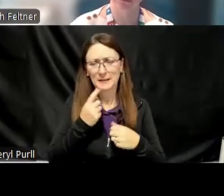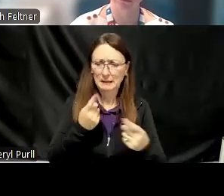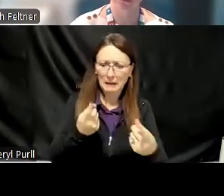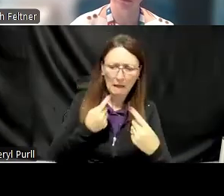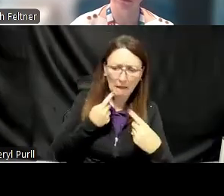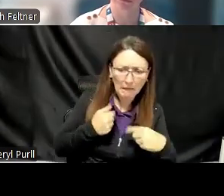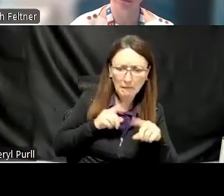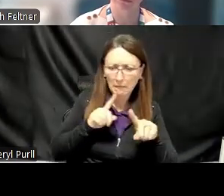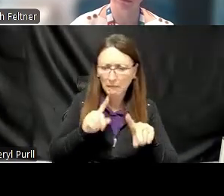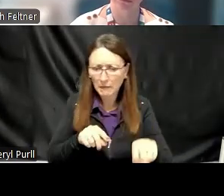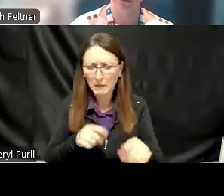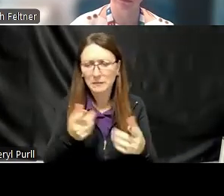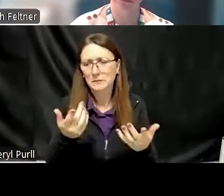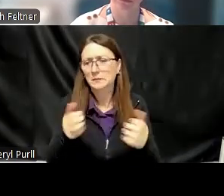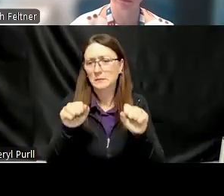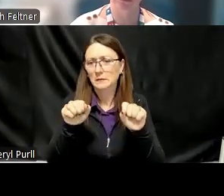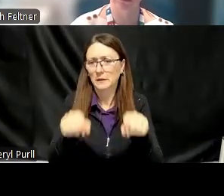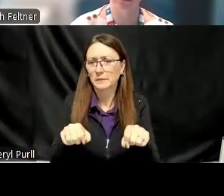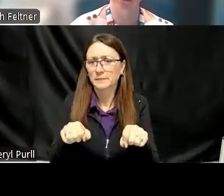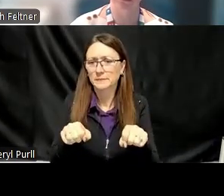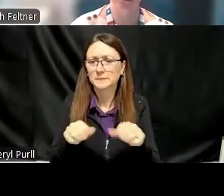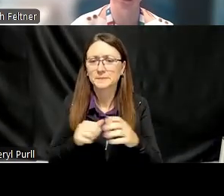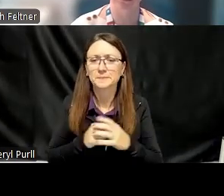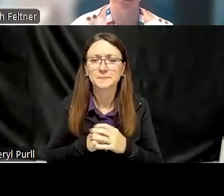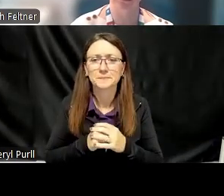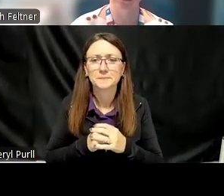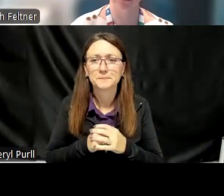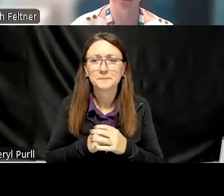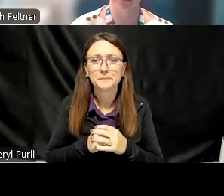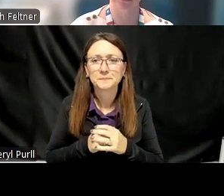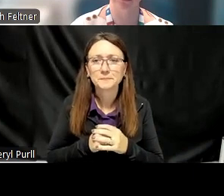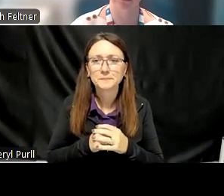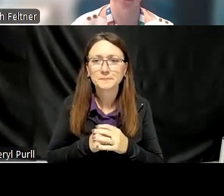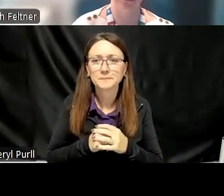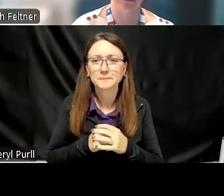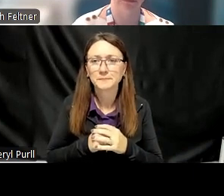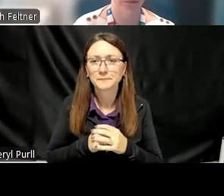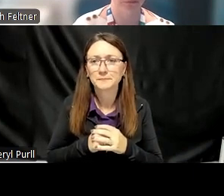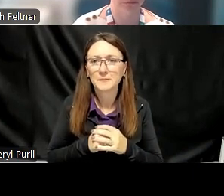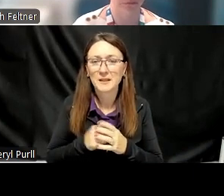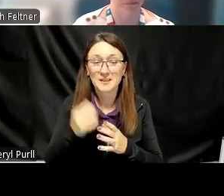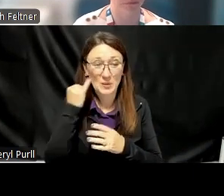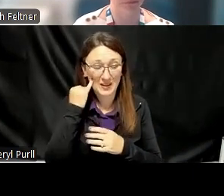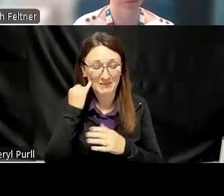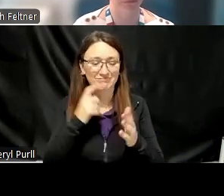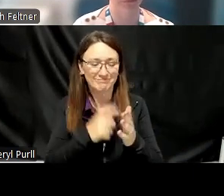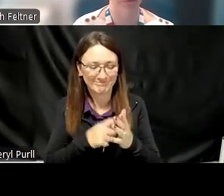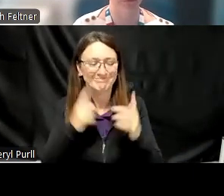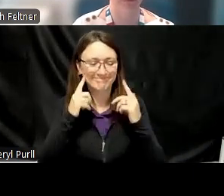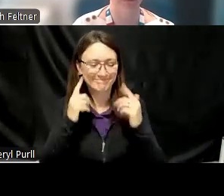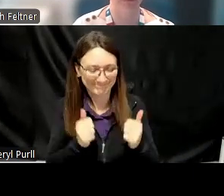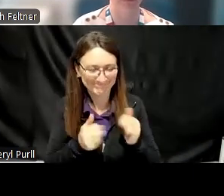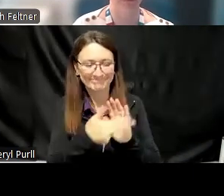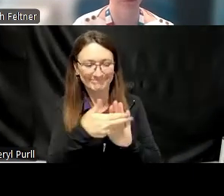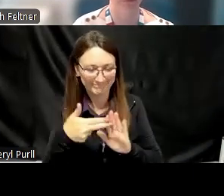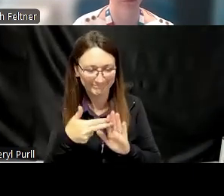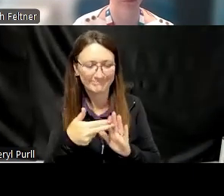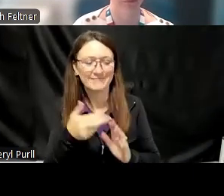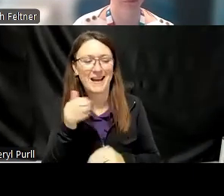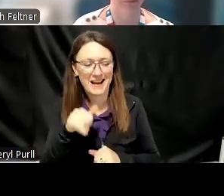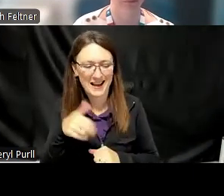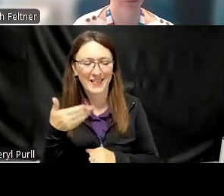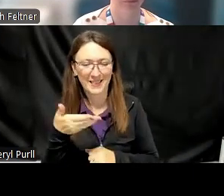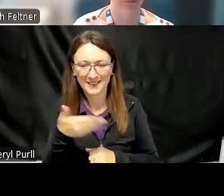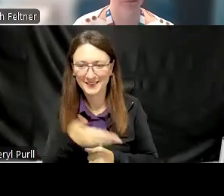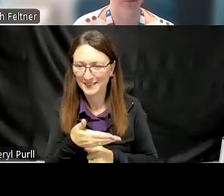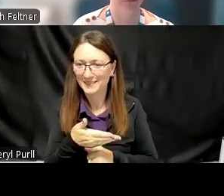questions. So, if hearing loss is there, present, diagnosed,